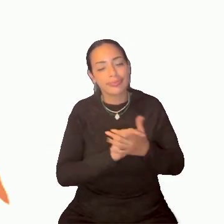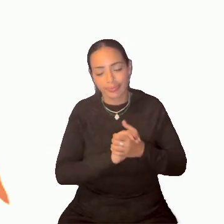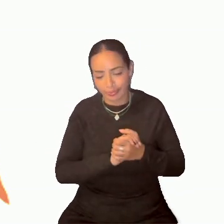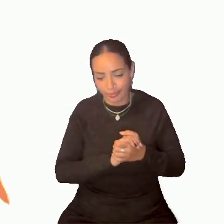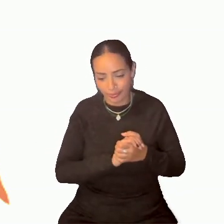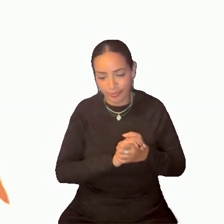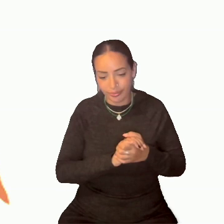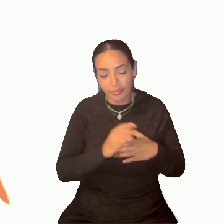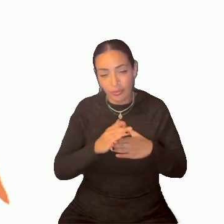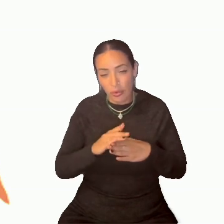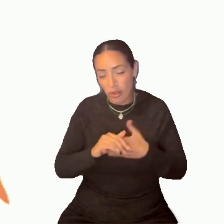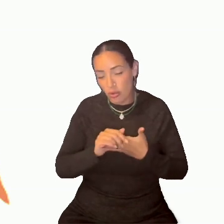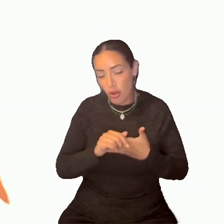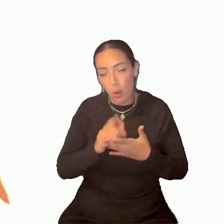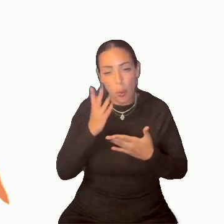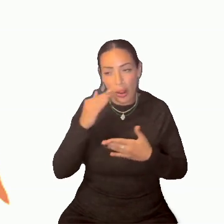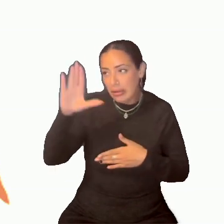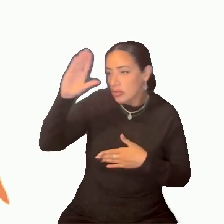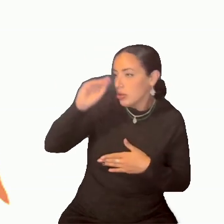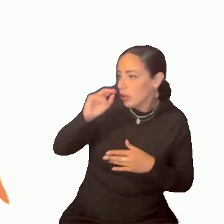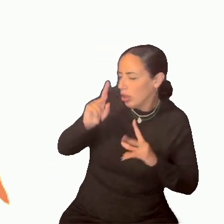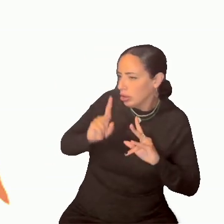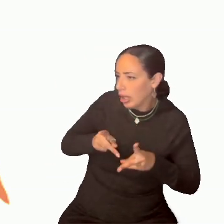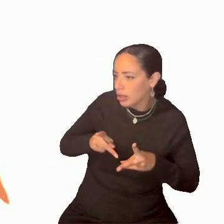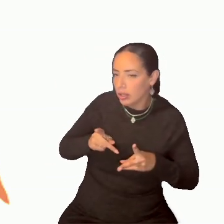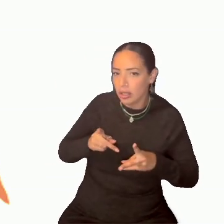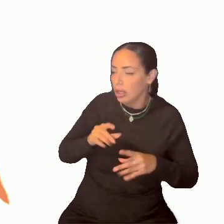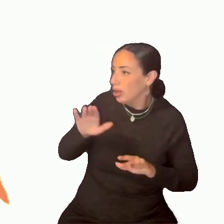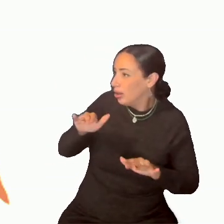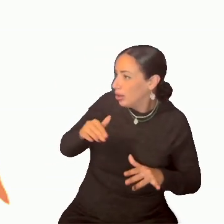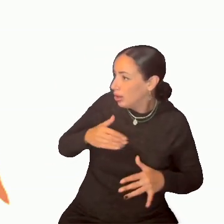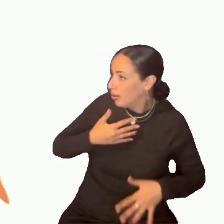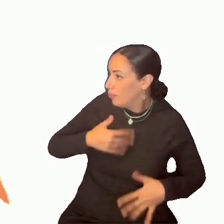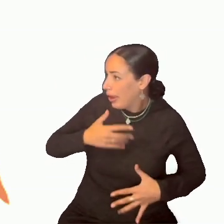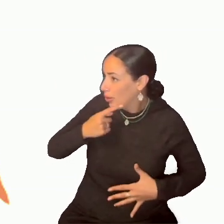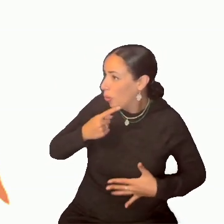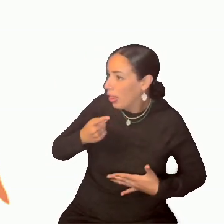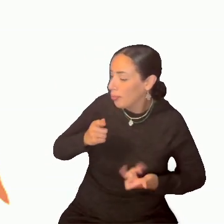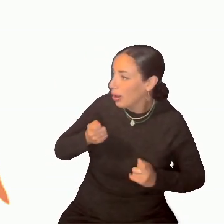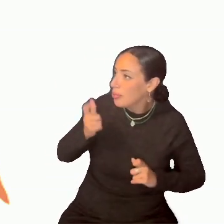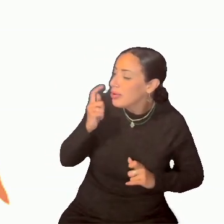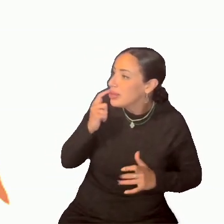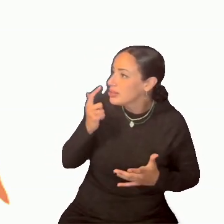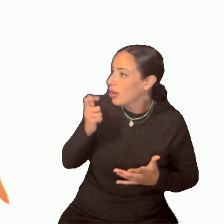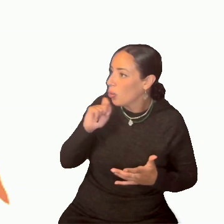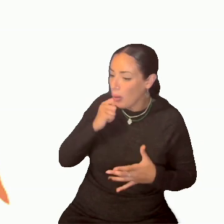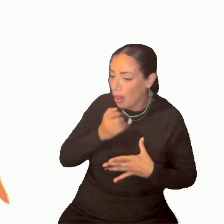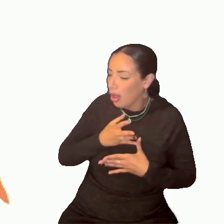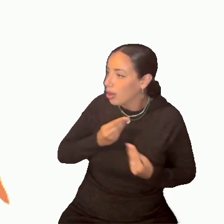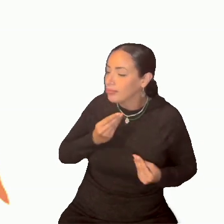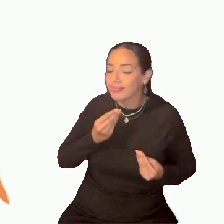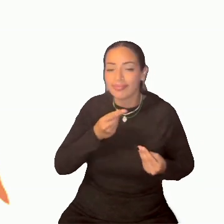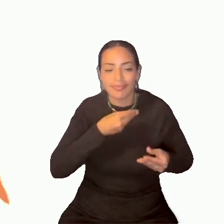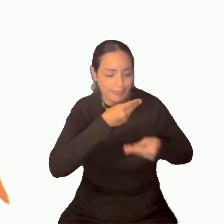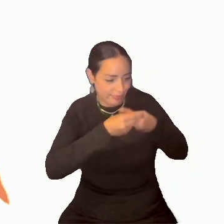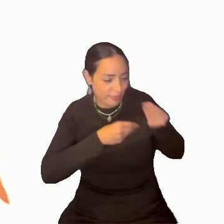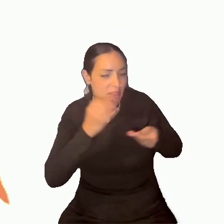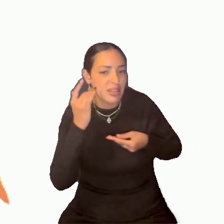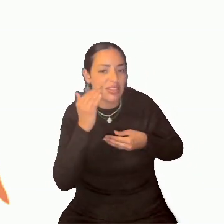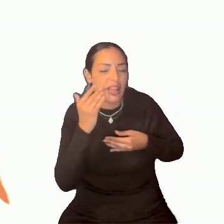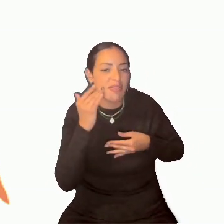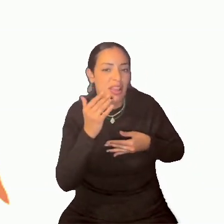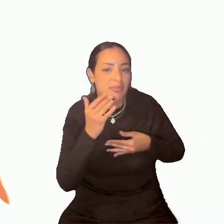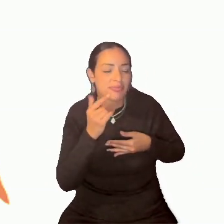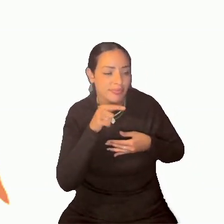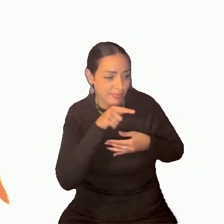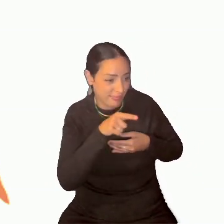early days after a loss, families will ask if the pain ever gets easier or disappears. and I share with them this theory of loss to explain that